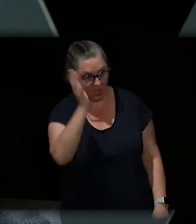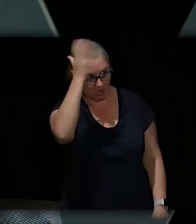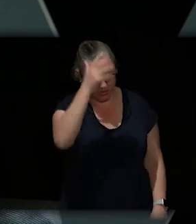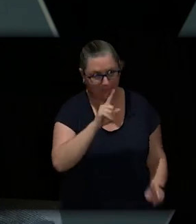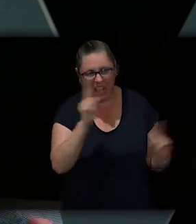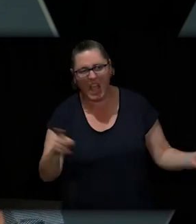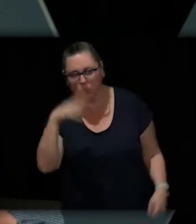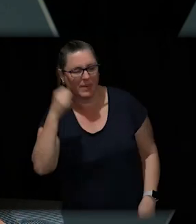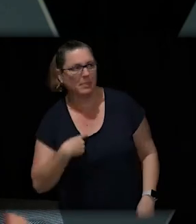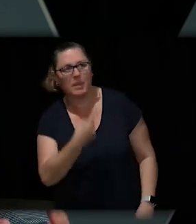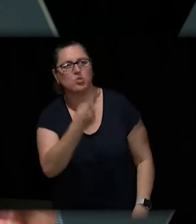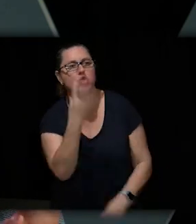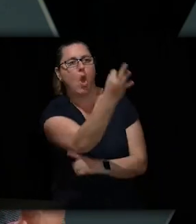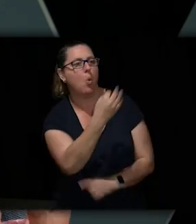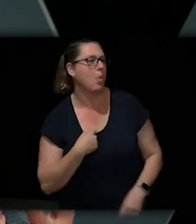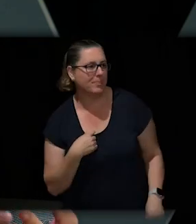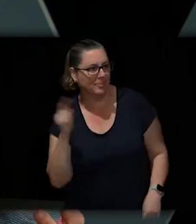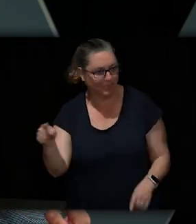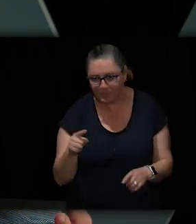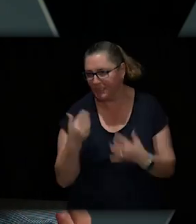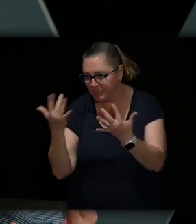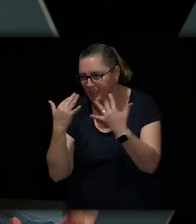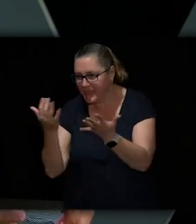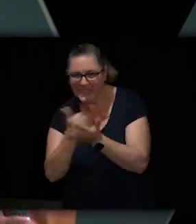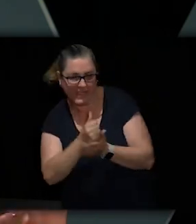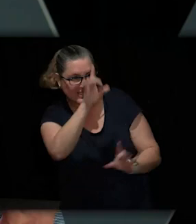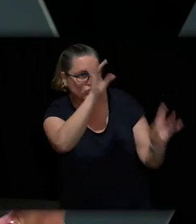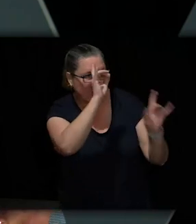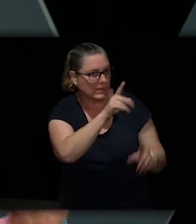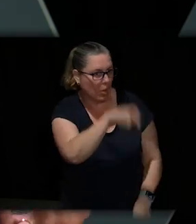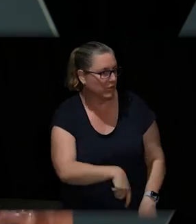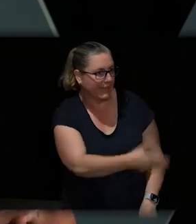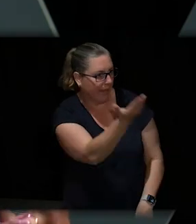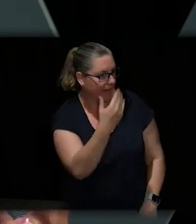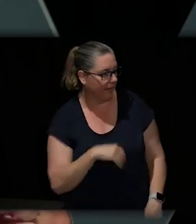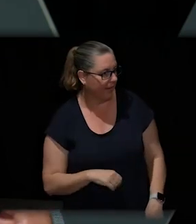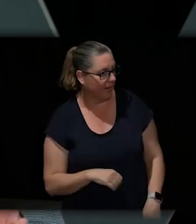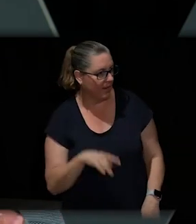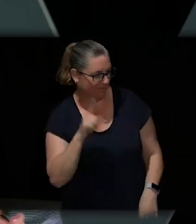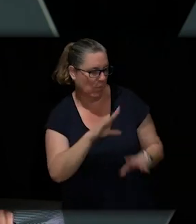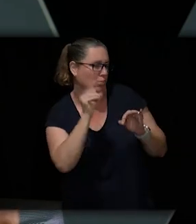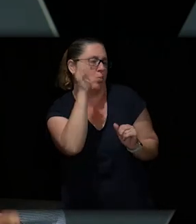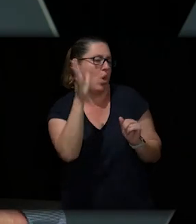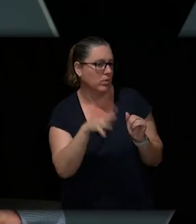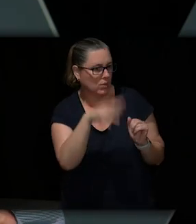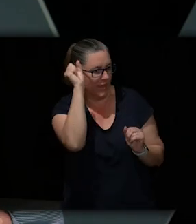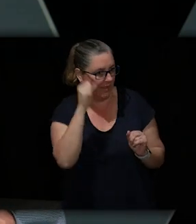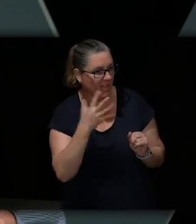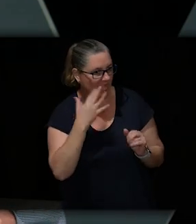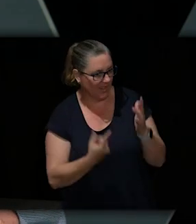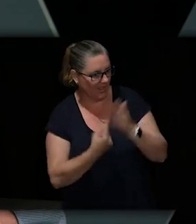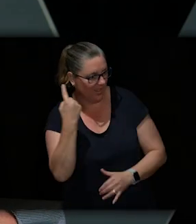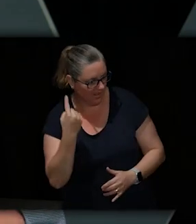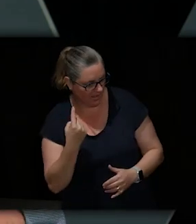can't win. The polls say he can't win. He's a crazy person. And of course he's not going to win." So after it happened, I did feel like, oh